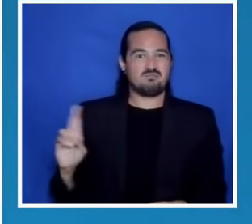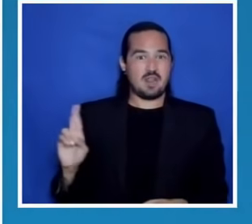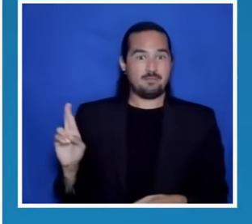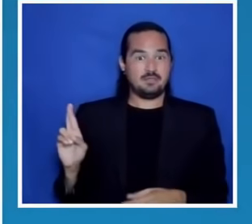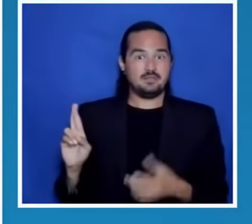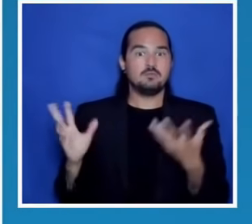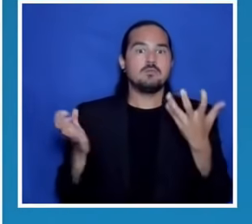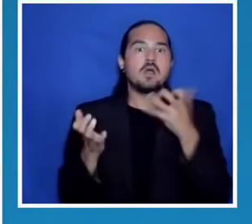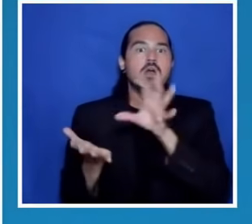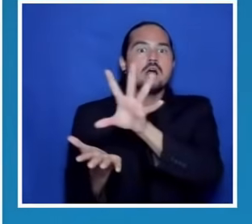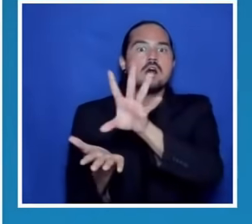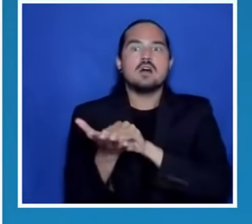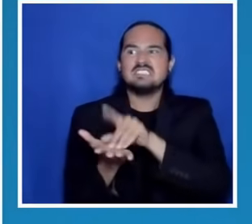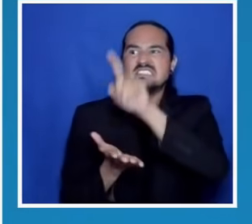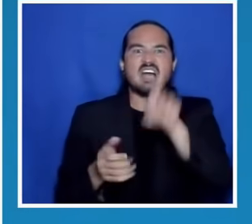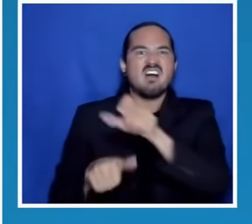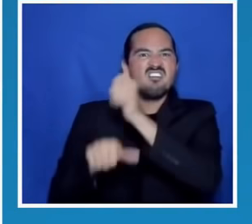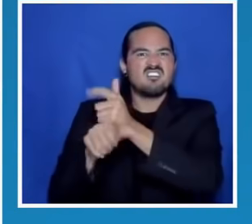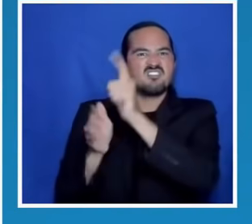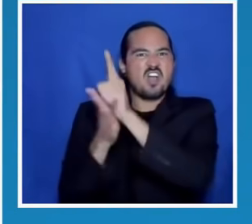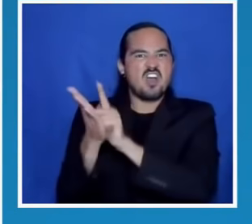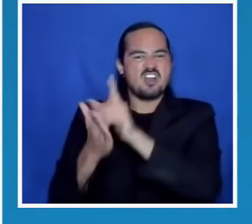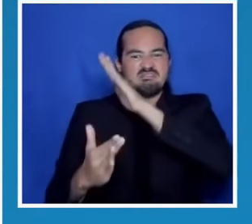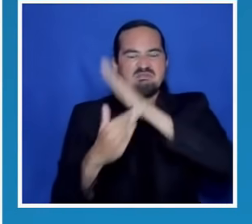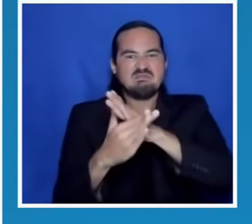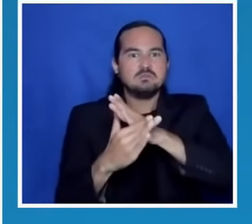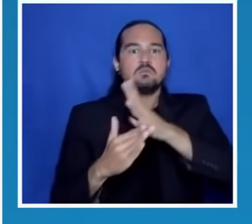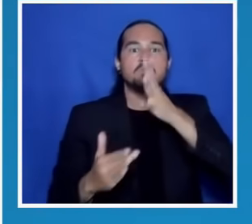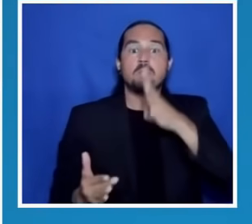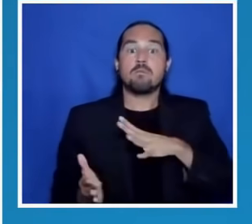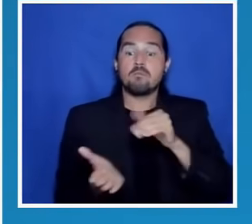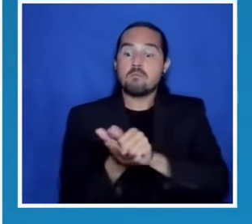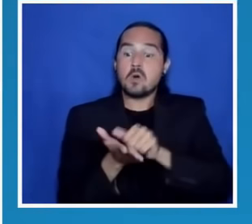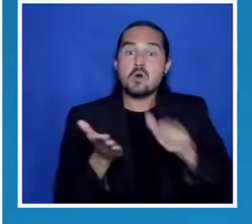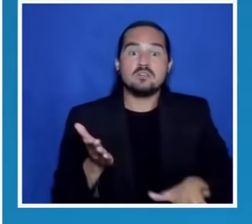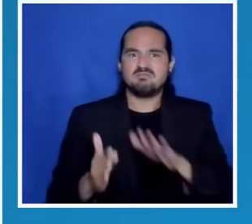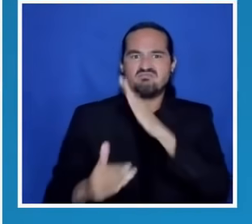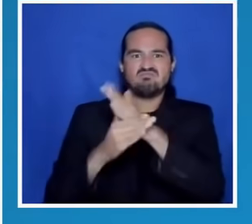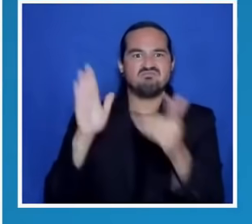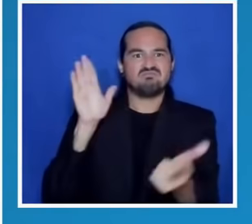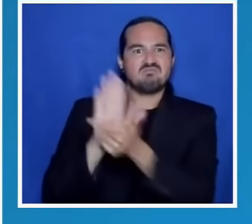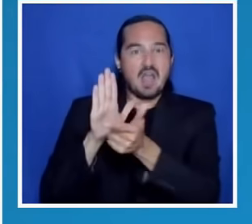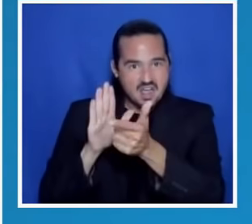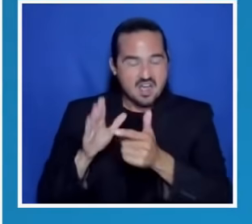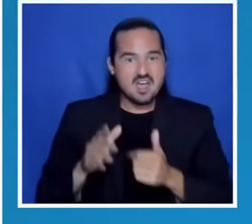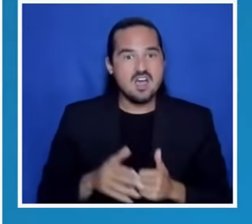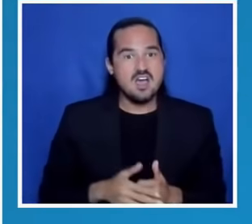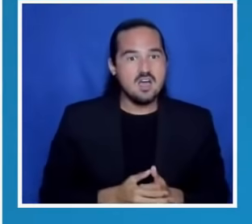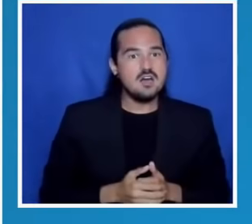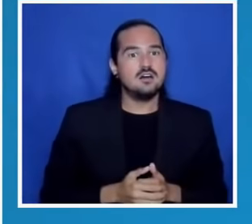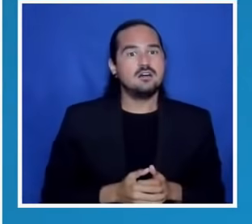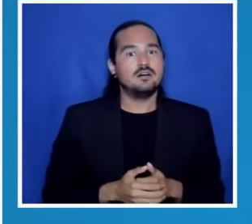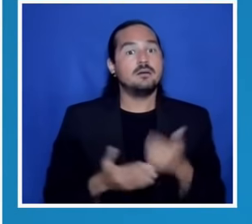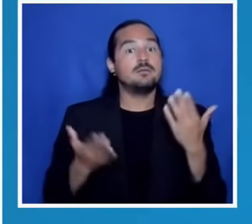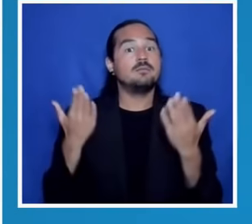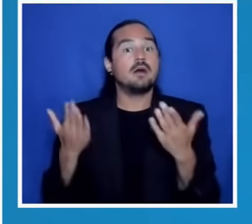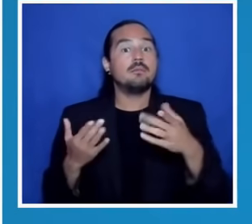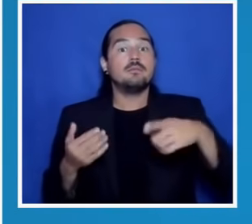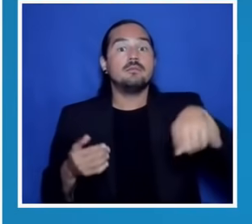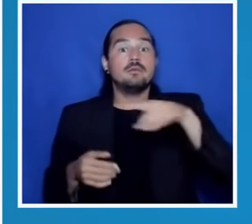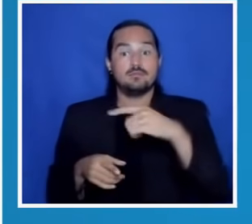women the right to choice. We may have defeated Donald Trump, but we have not